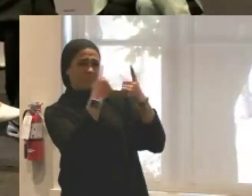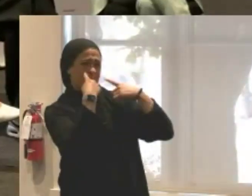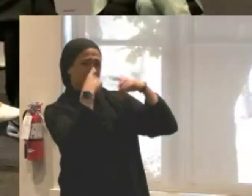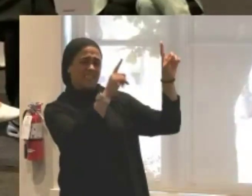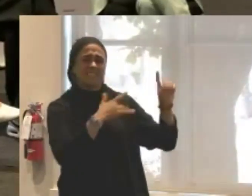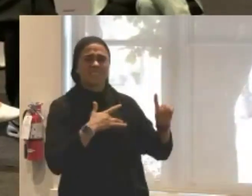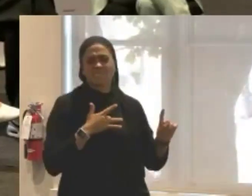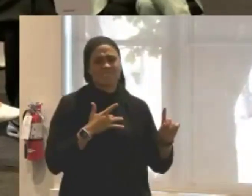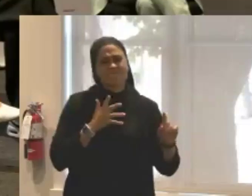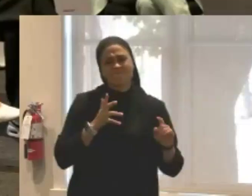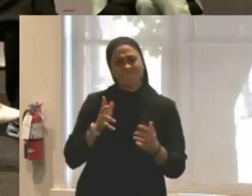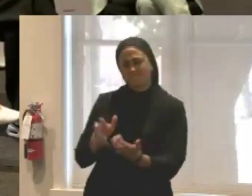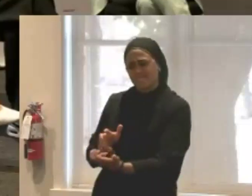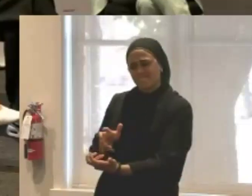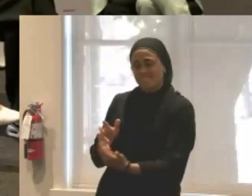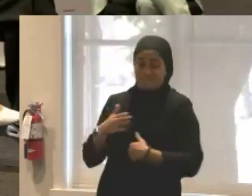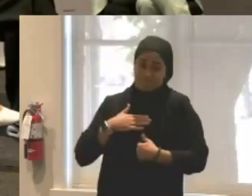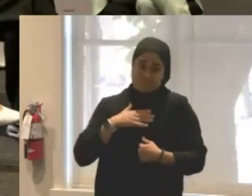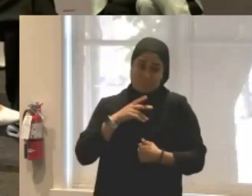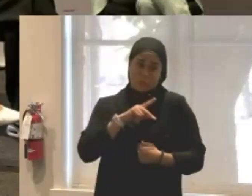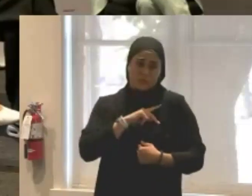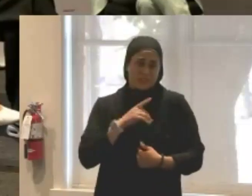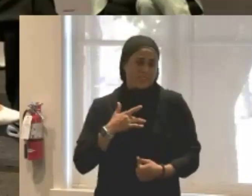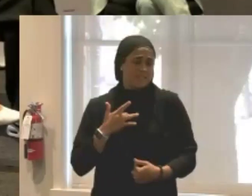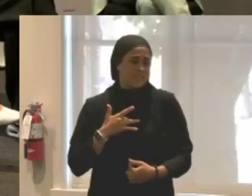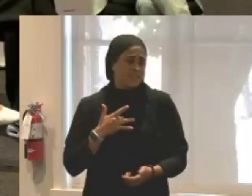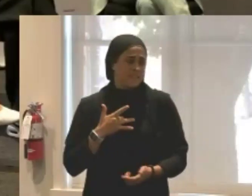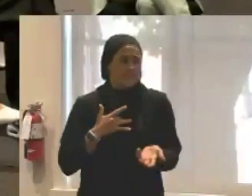like I personally have no place of